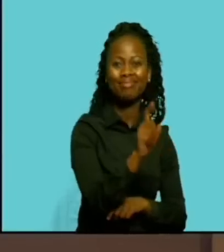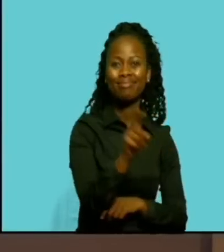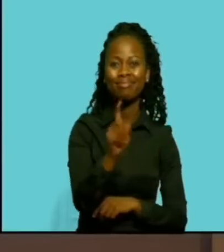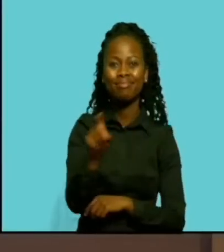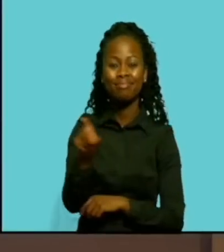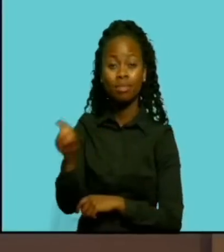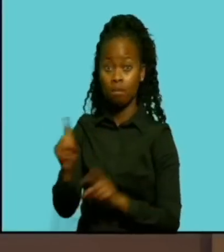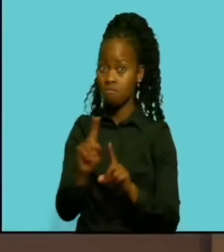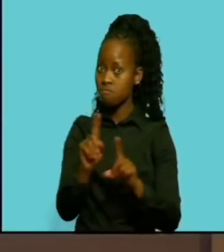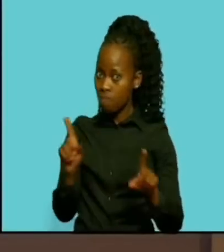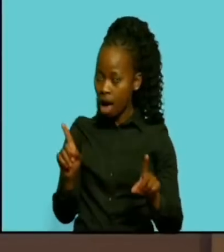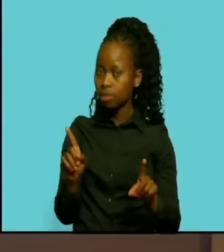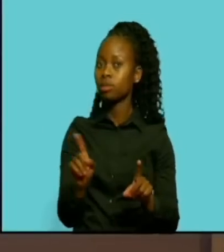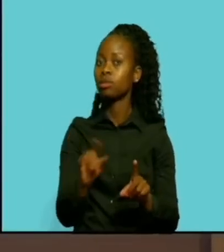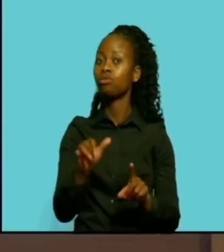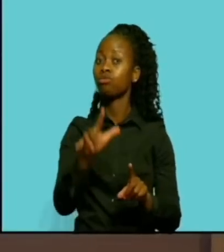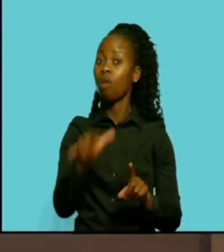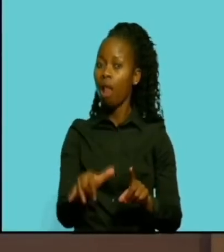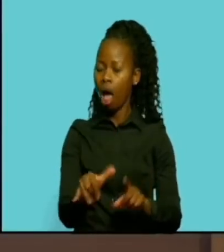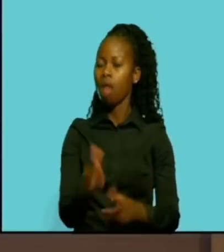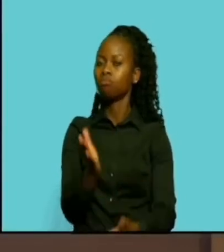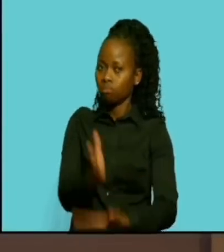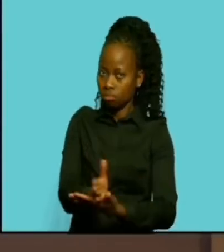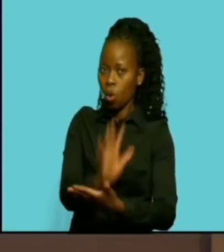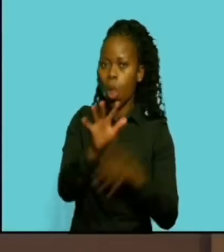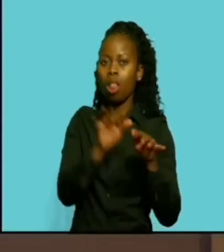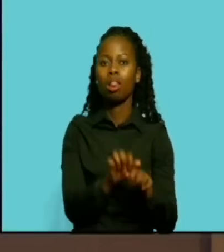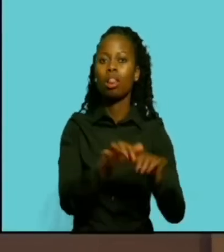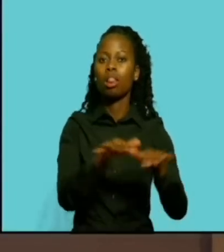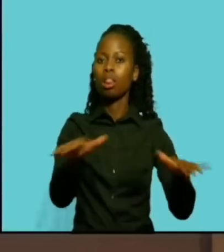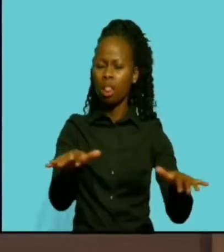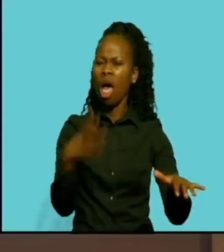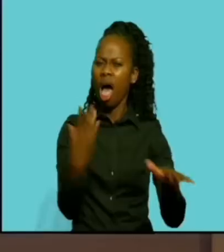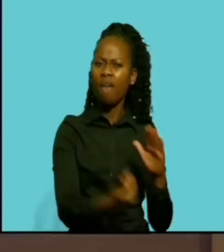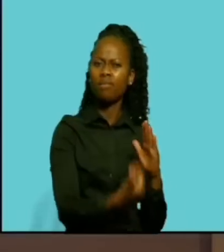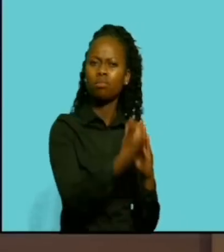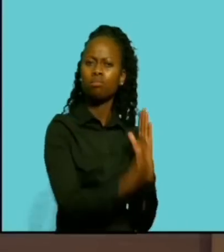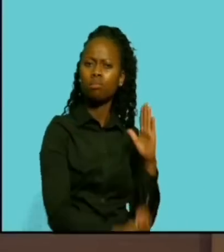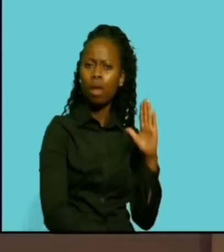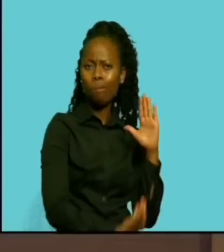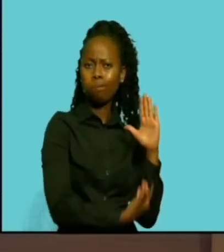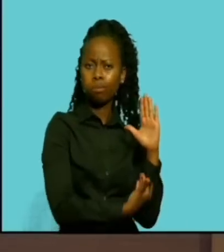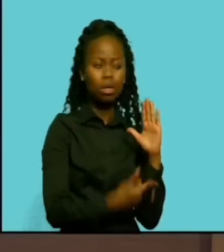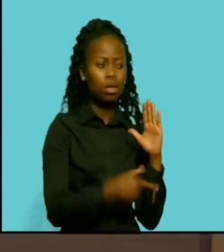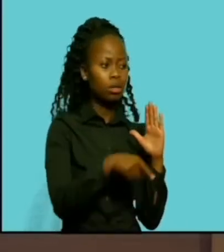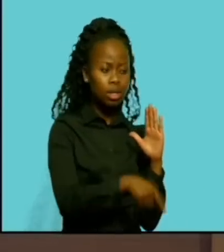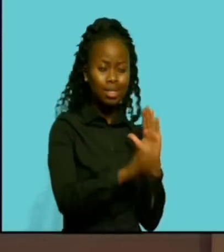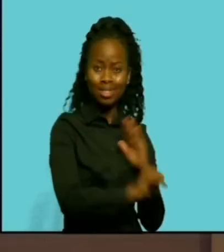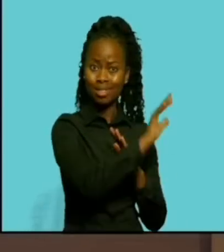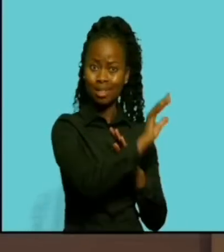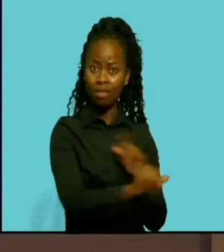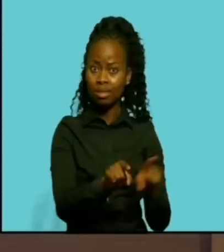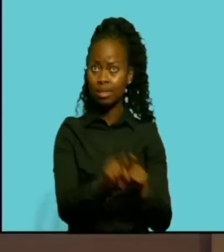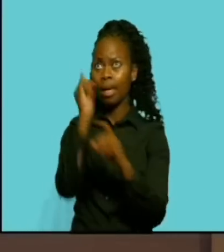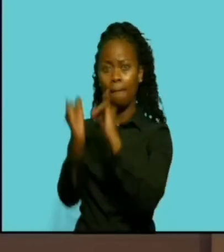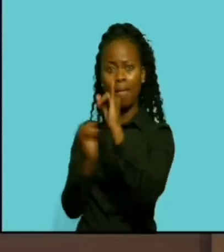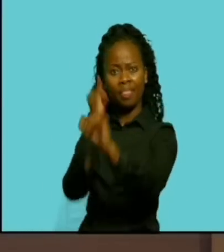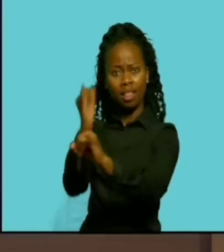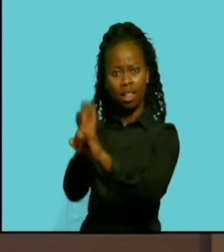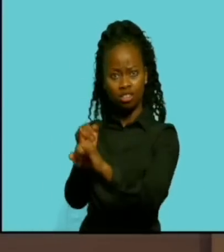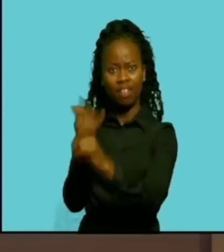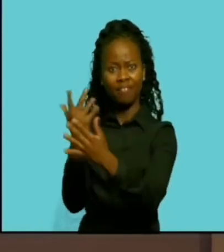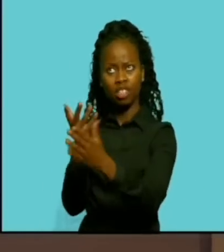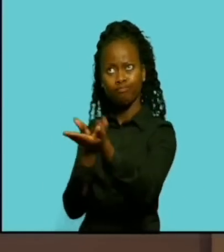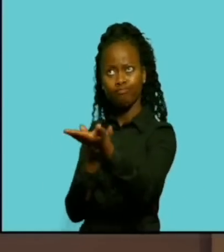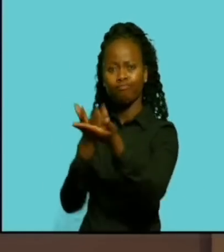The document has been out there. We have received extensive comments, both domestically and internationally. And if